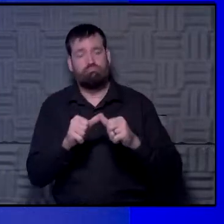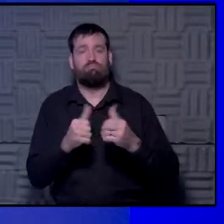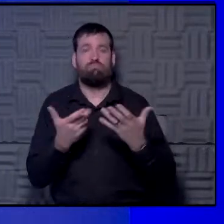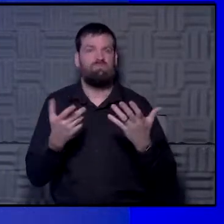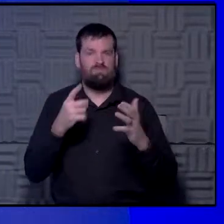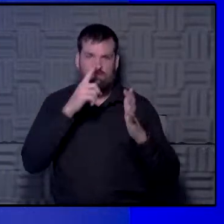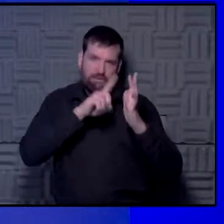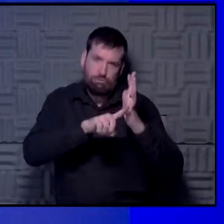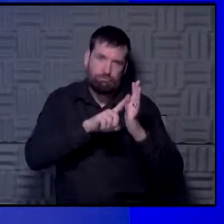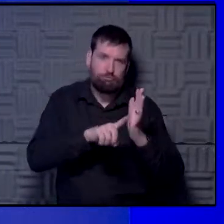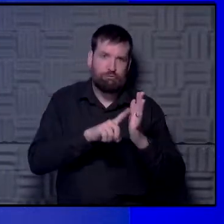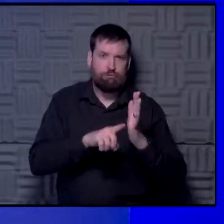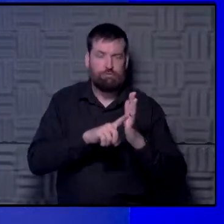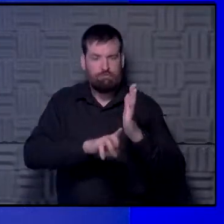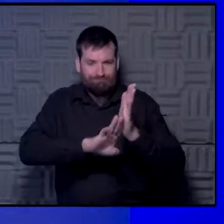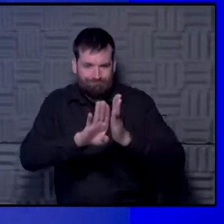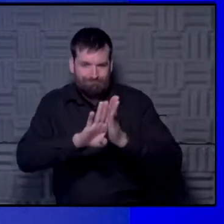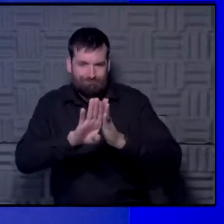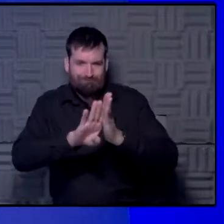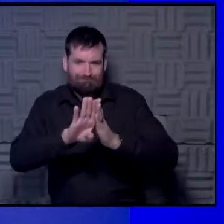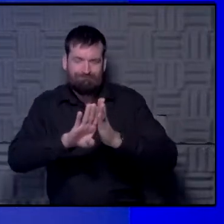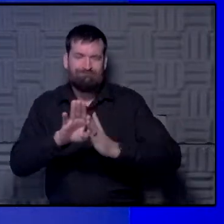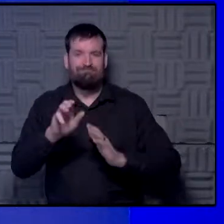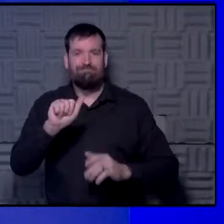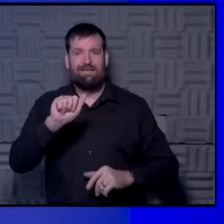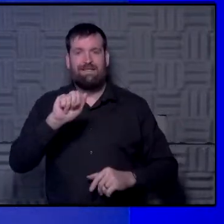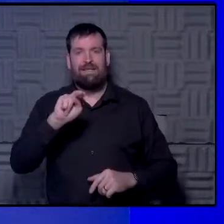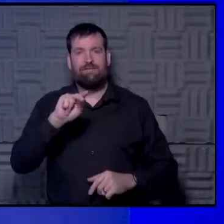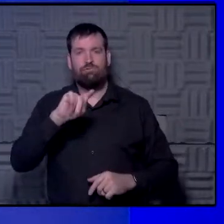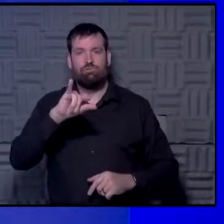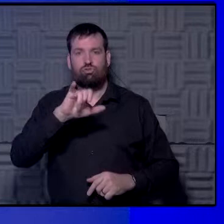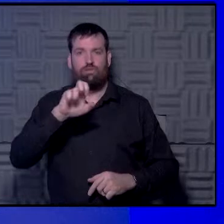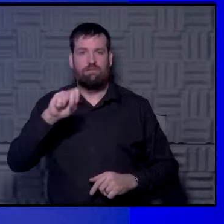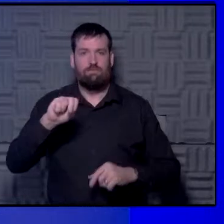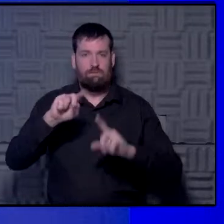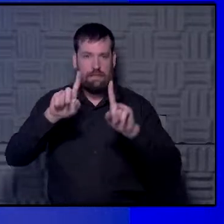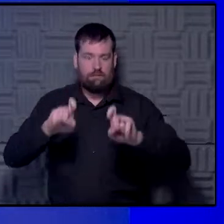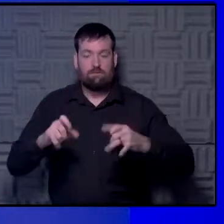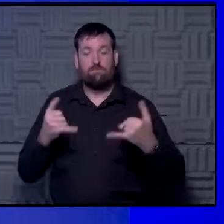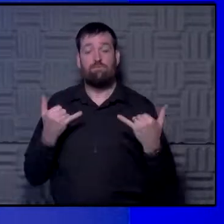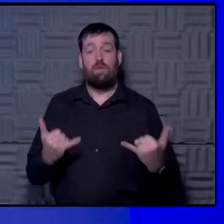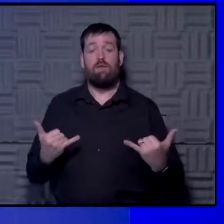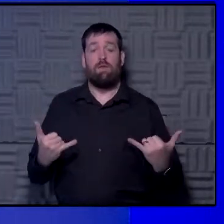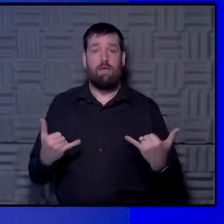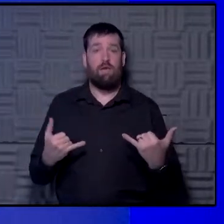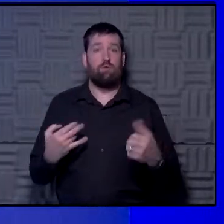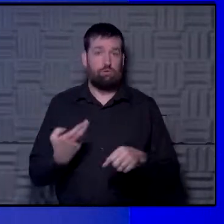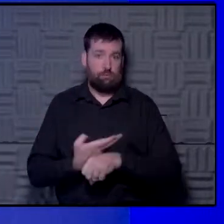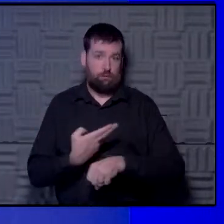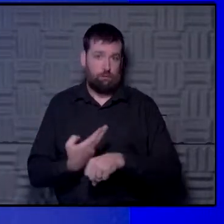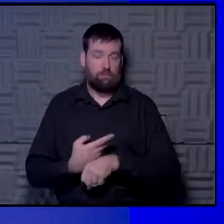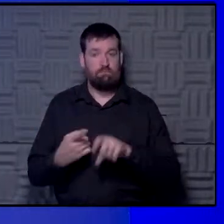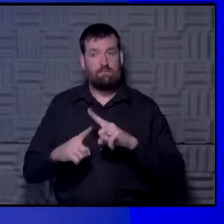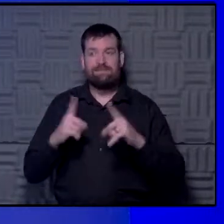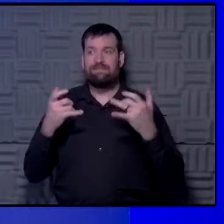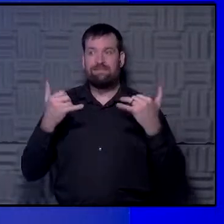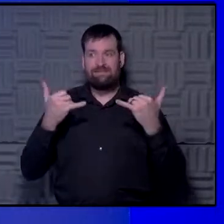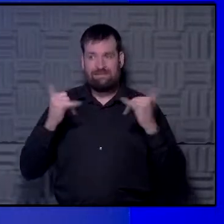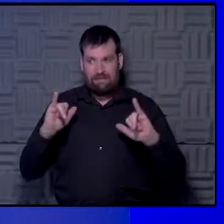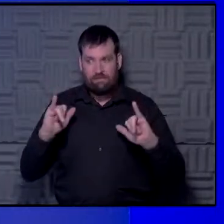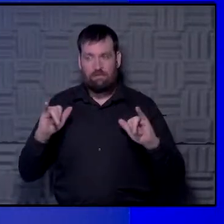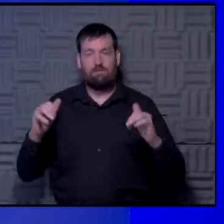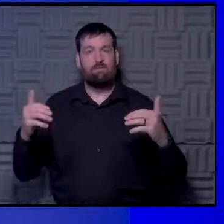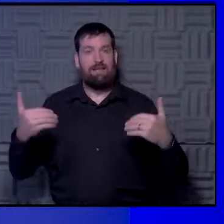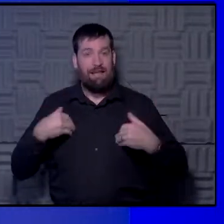persistent research and development behind the antigen tests. Right now they are being utilized, but even still, if you have a